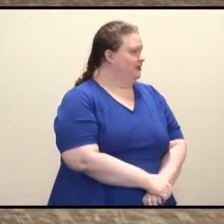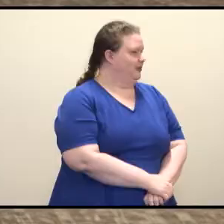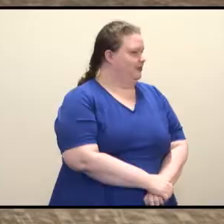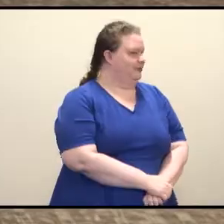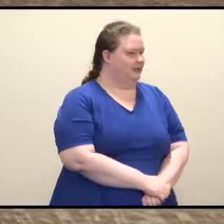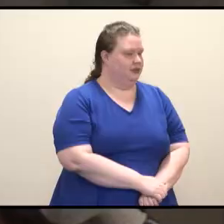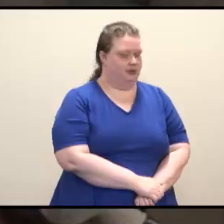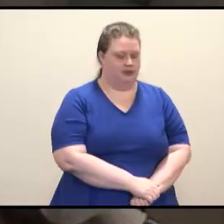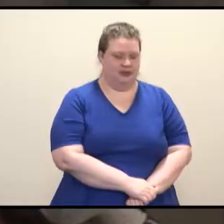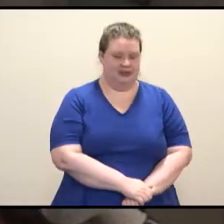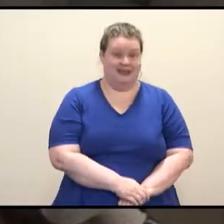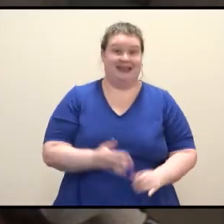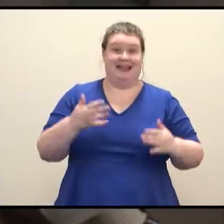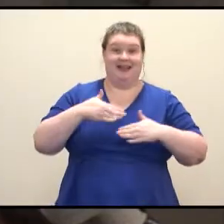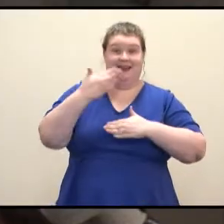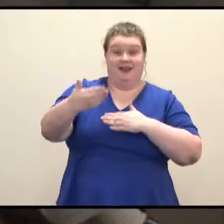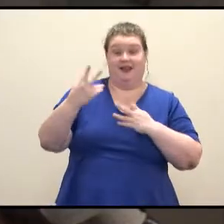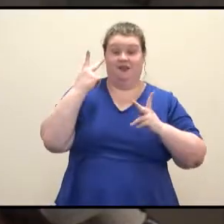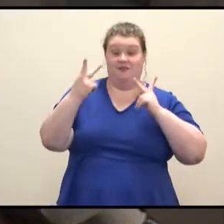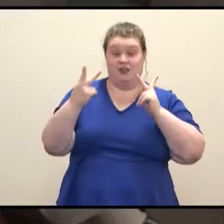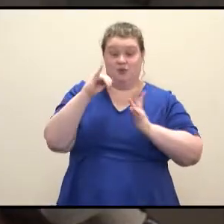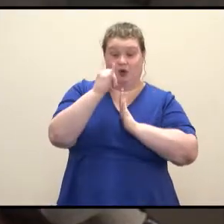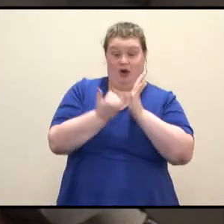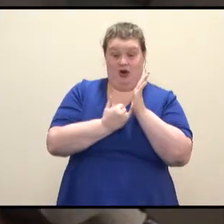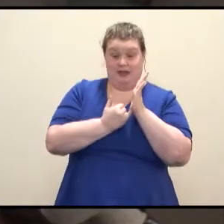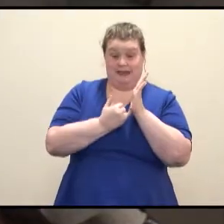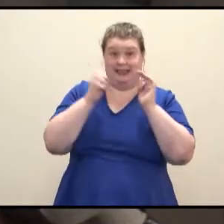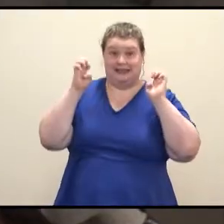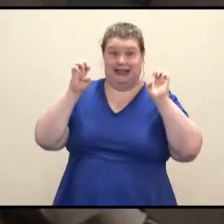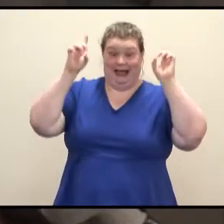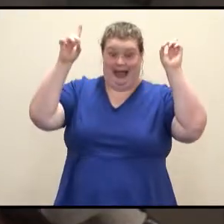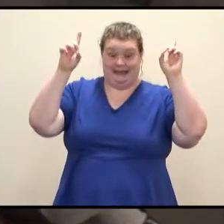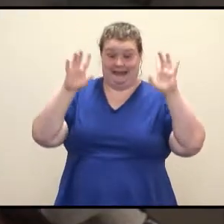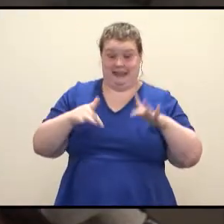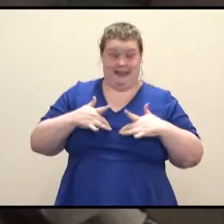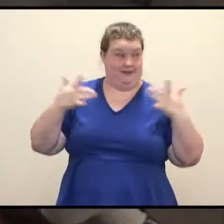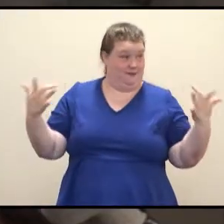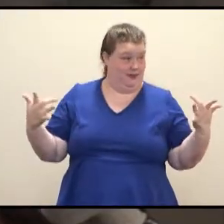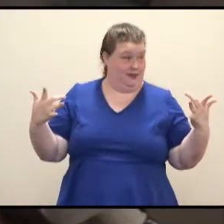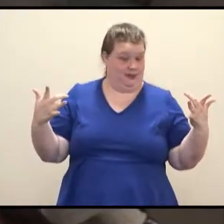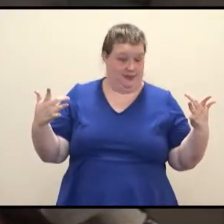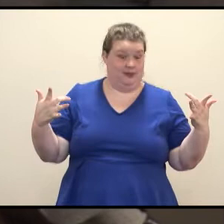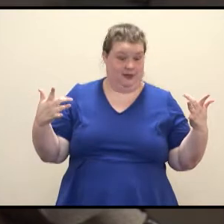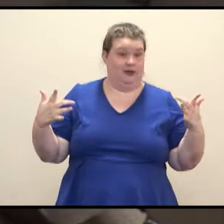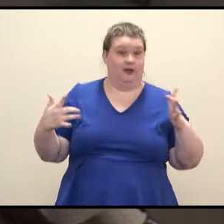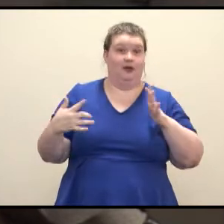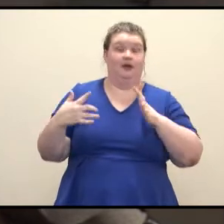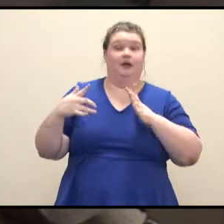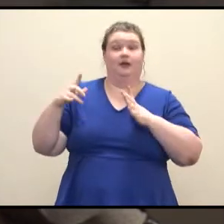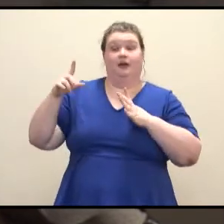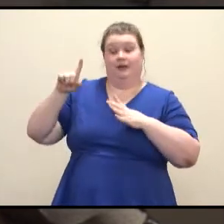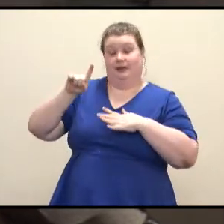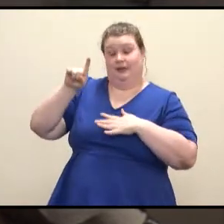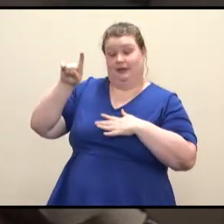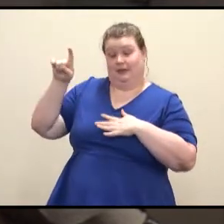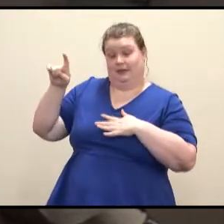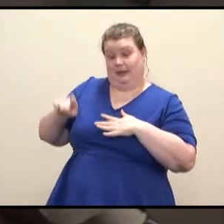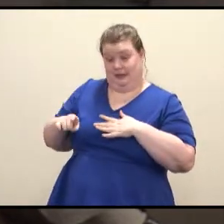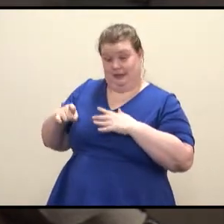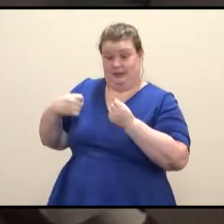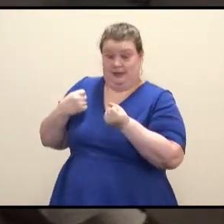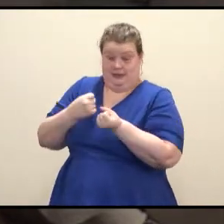Next, we have the Visual Arts Scholastic event. The Texas Art Education Association has sponsored the Visual Arts Scholastic event, or VASE,